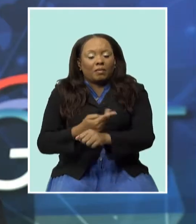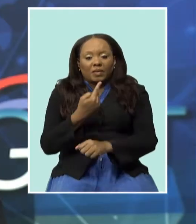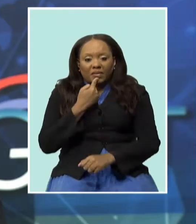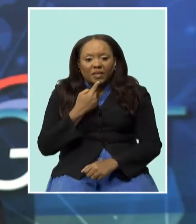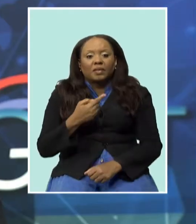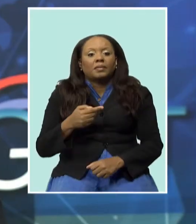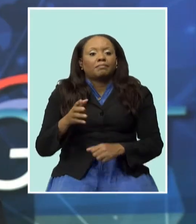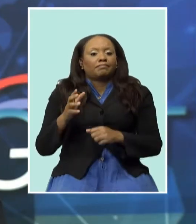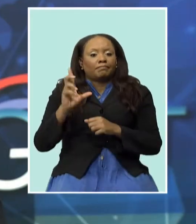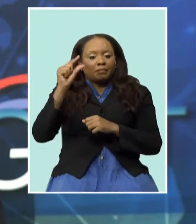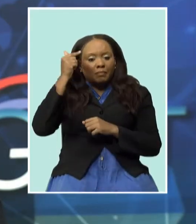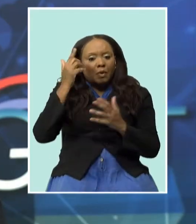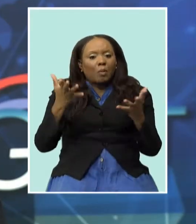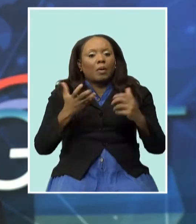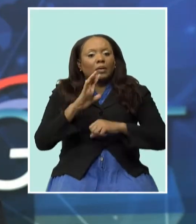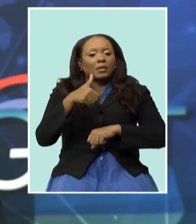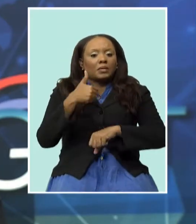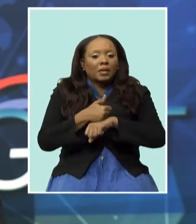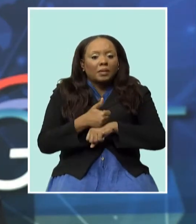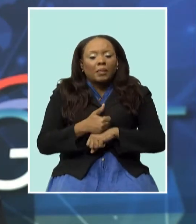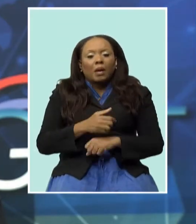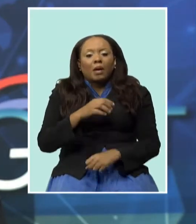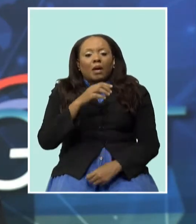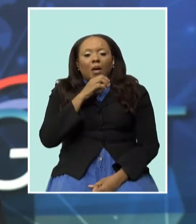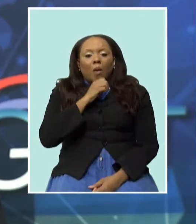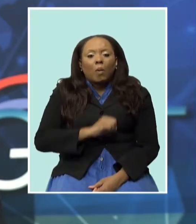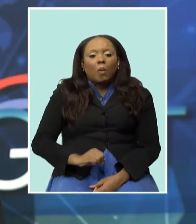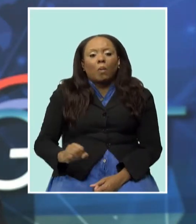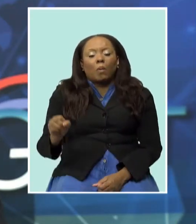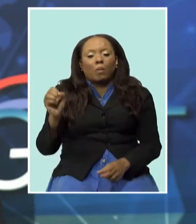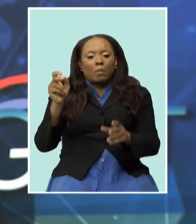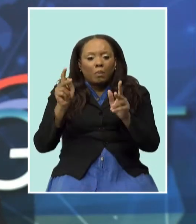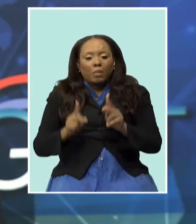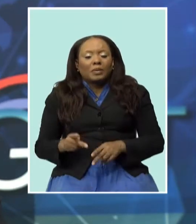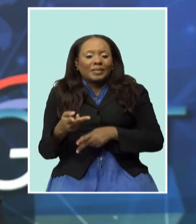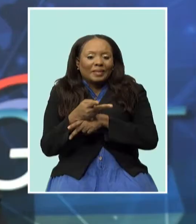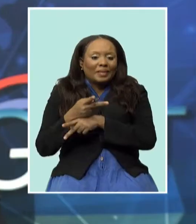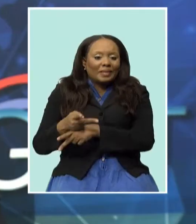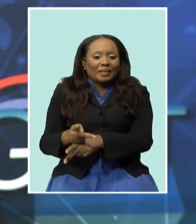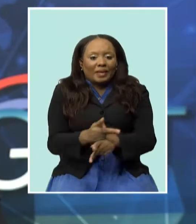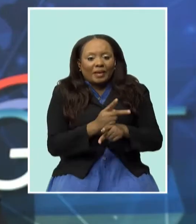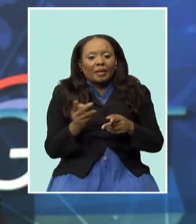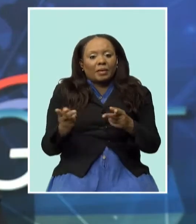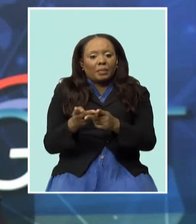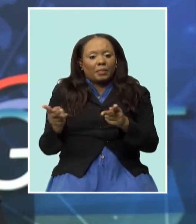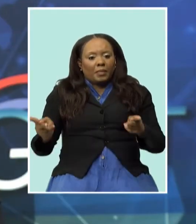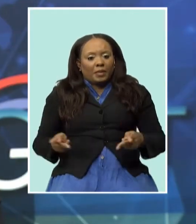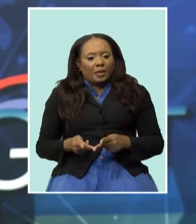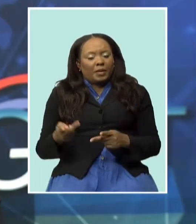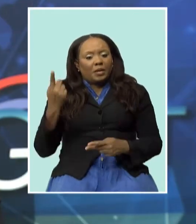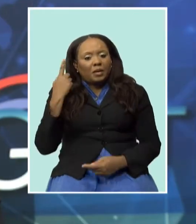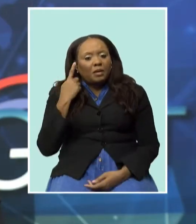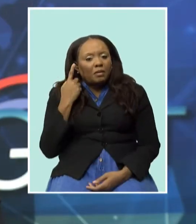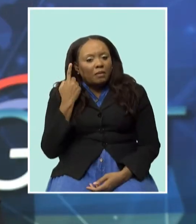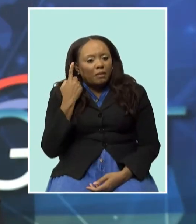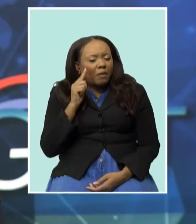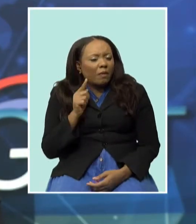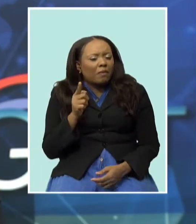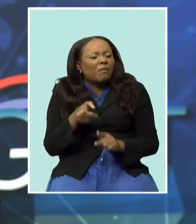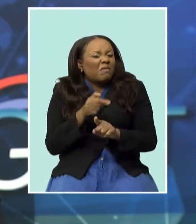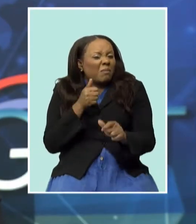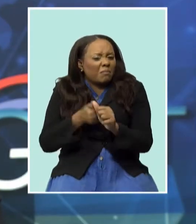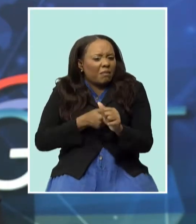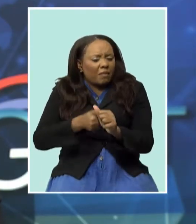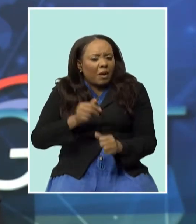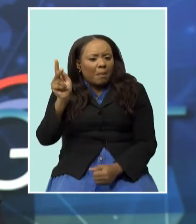up mini elderly care facilities in every parish as officials try to tackle the reality that the elderly population in